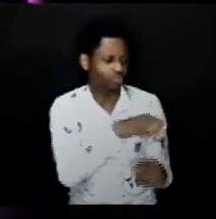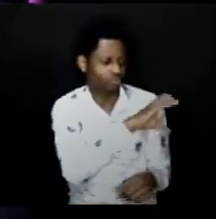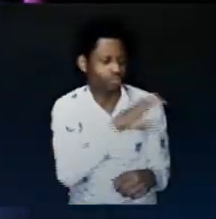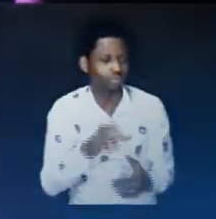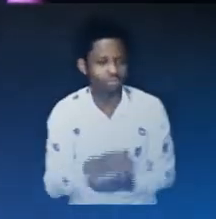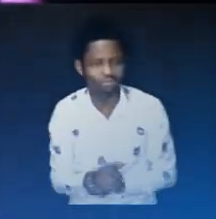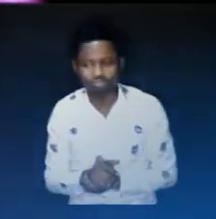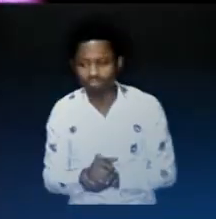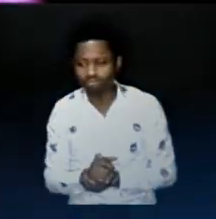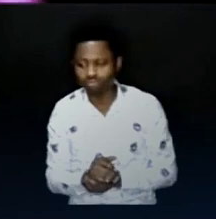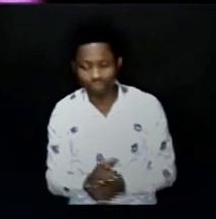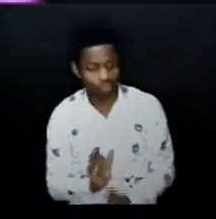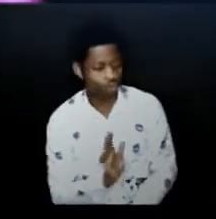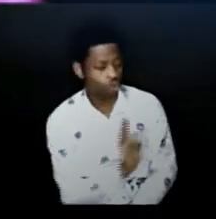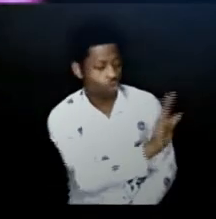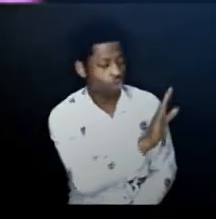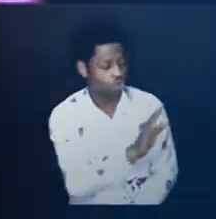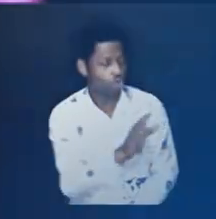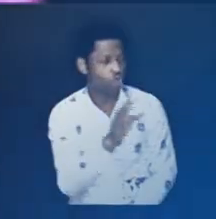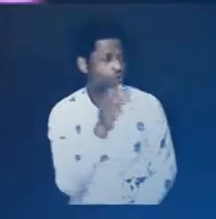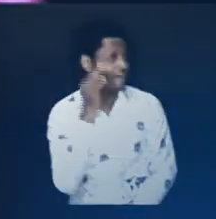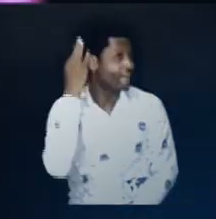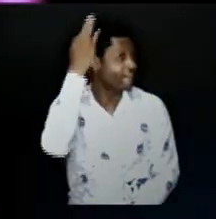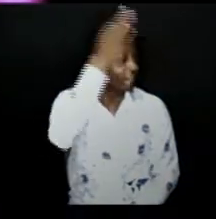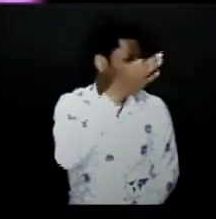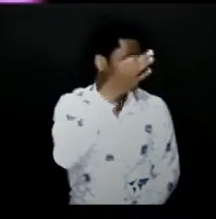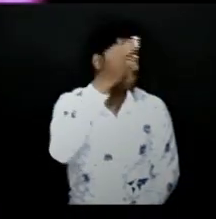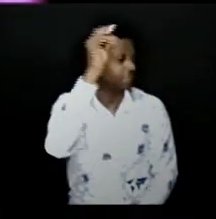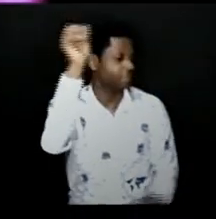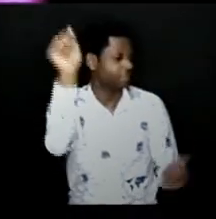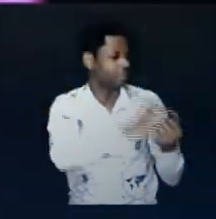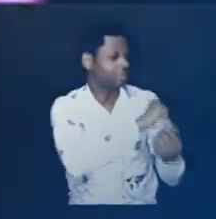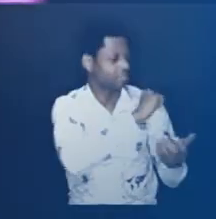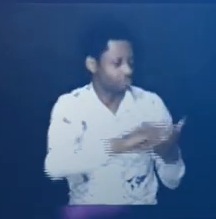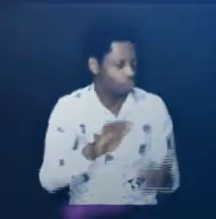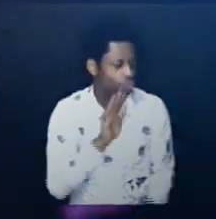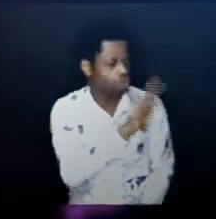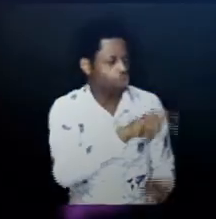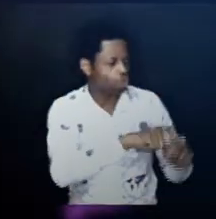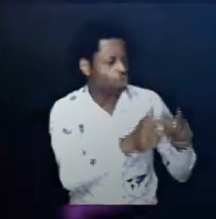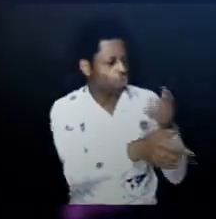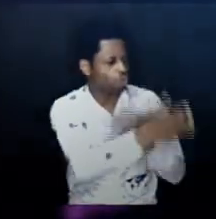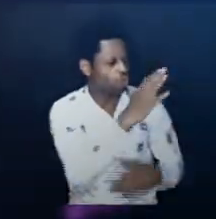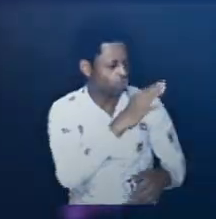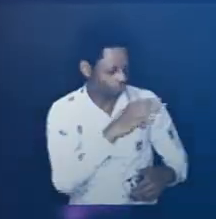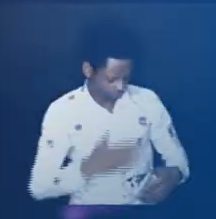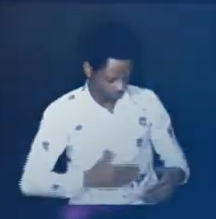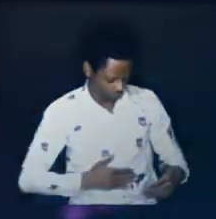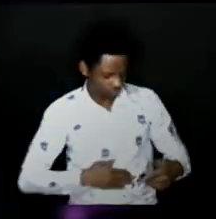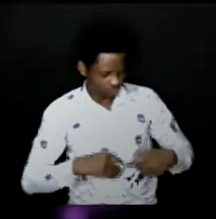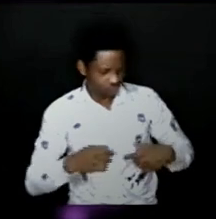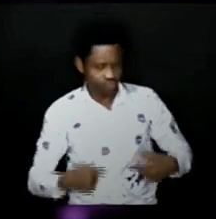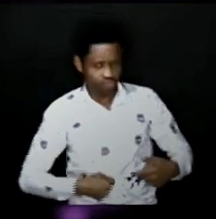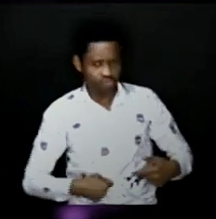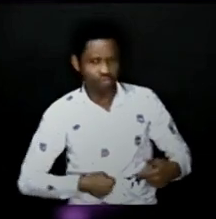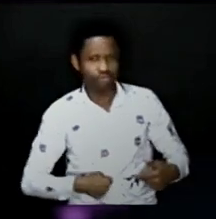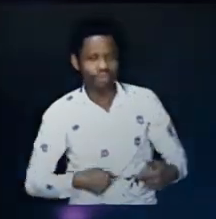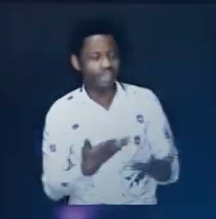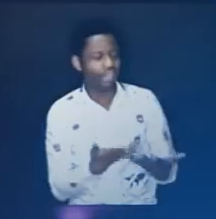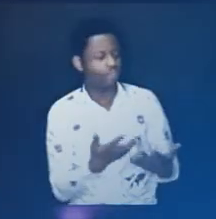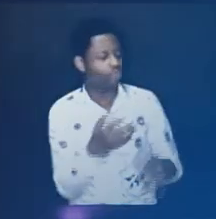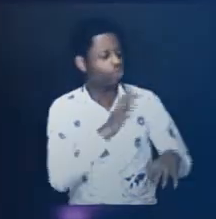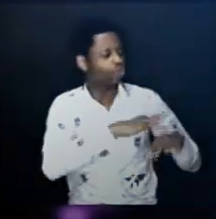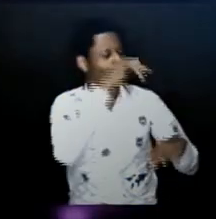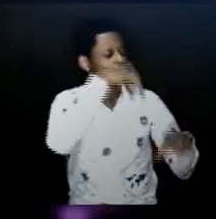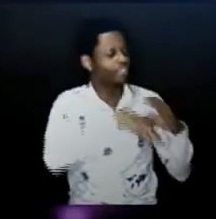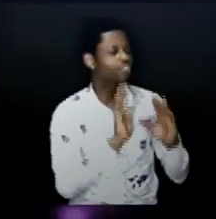atamfo. Their destiny is destruction. Their god is their stomach and their glory is in their shame. Their